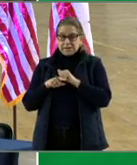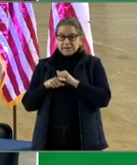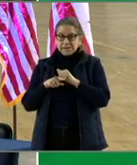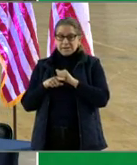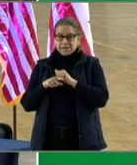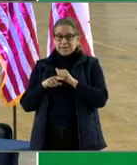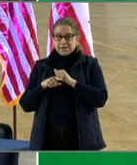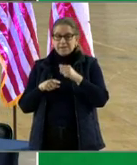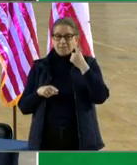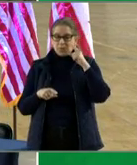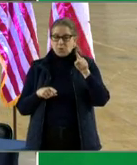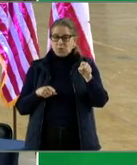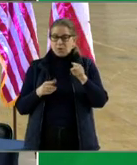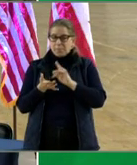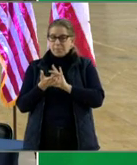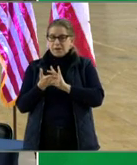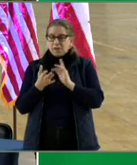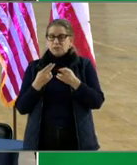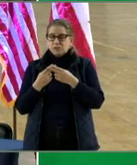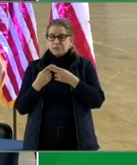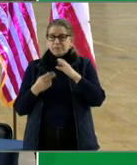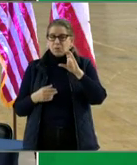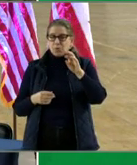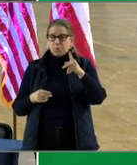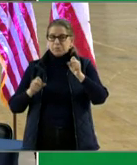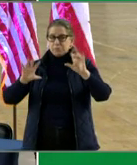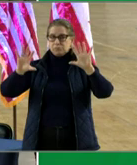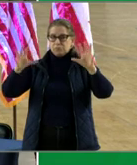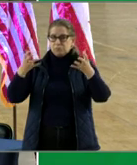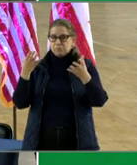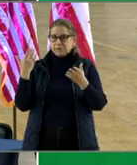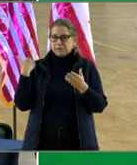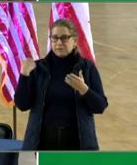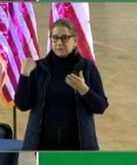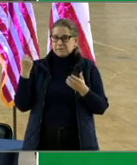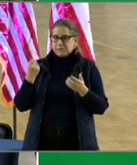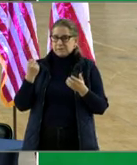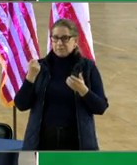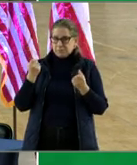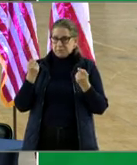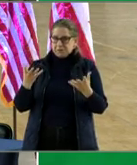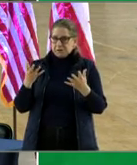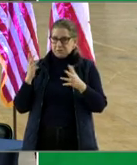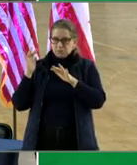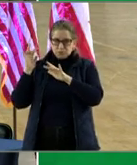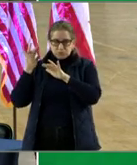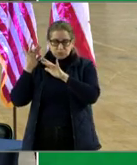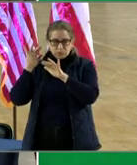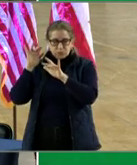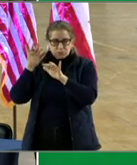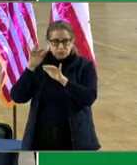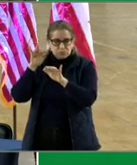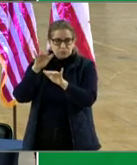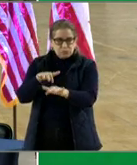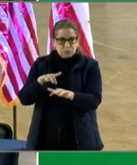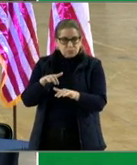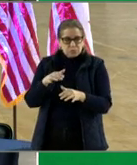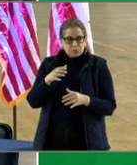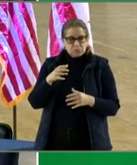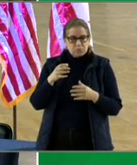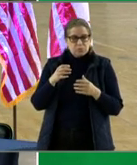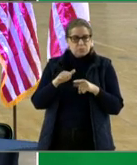last Saturday that was well attended and well received, and those individuals are receiving a myriad of